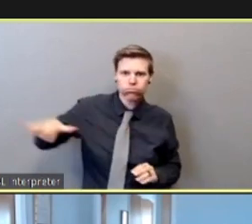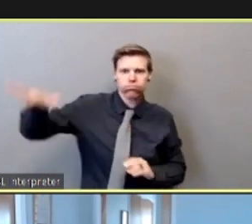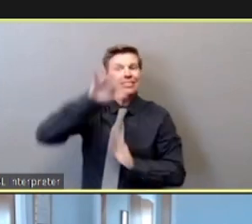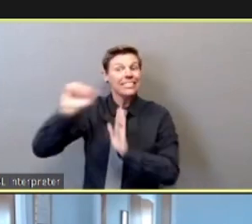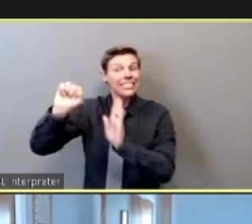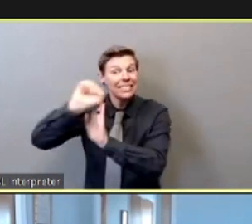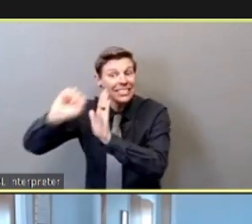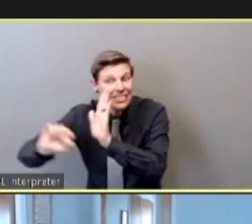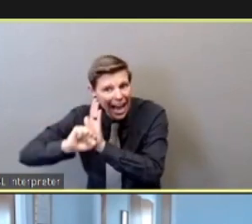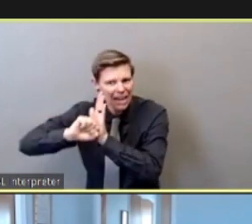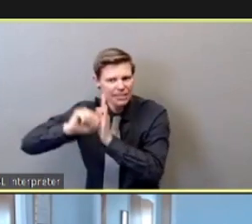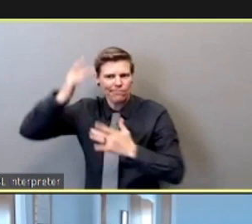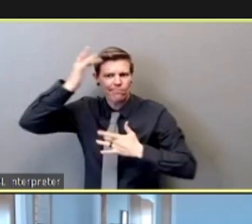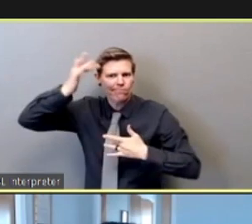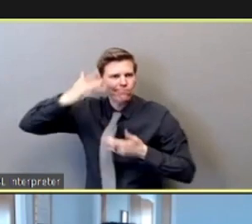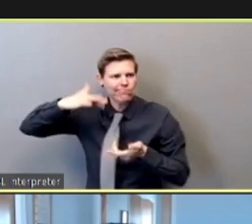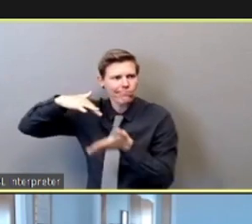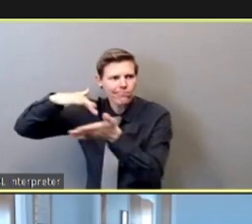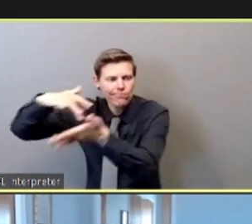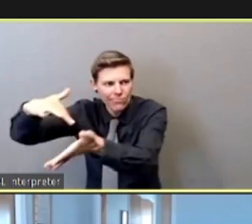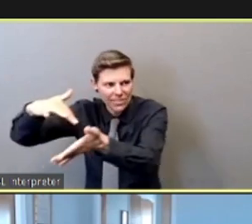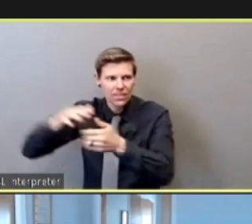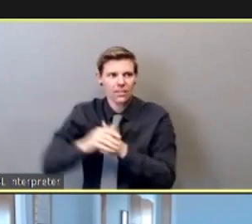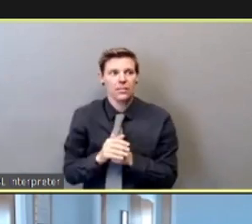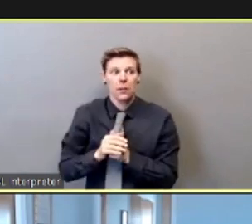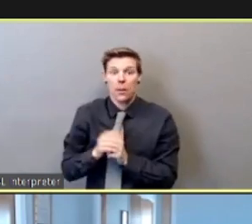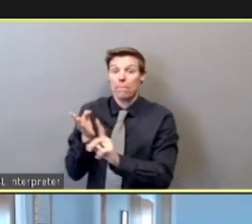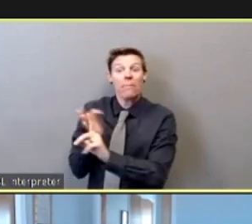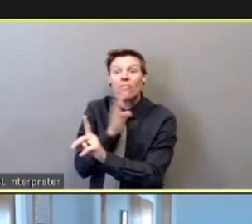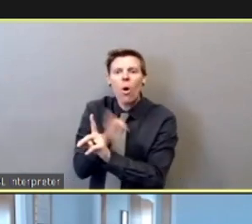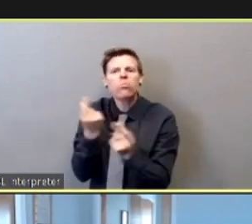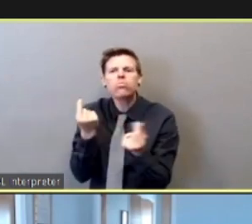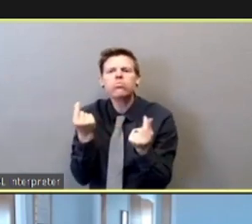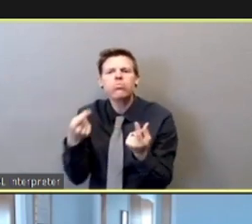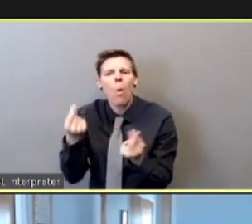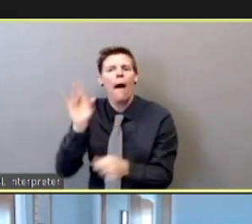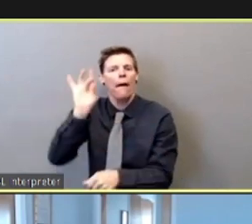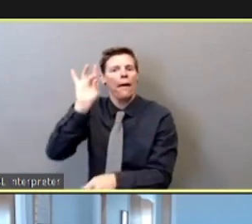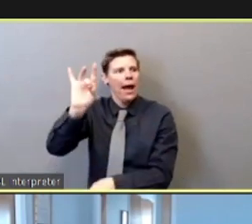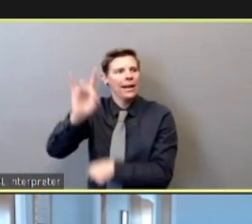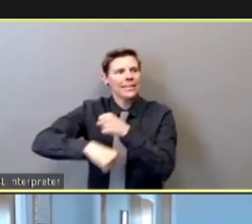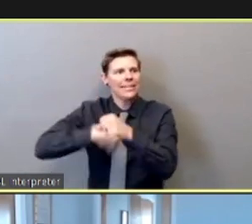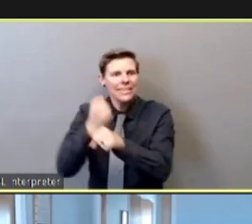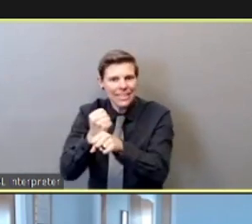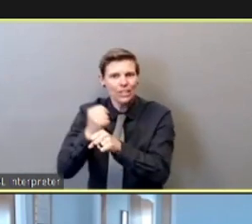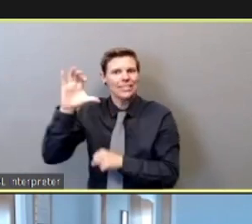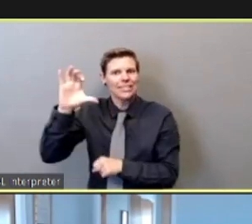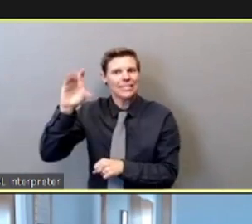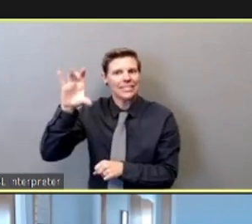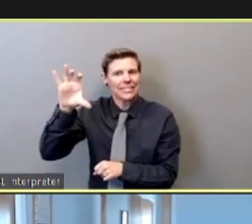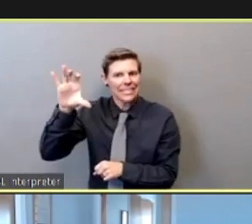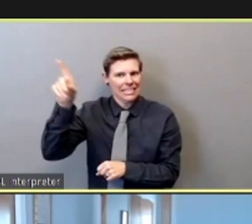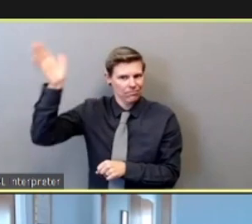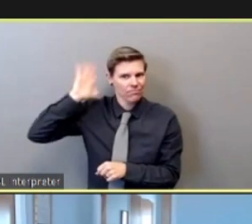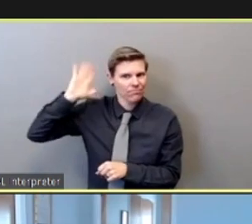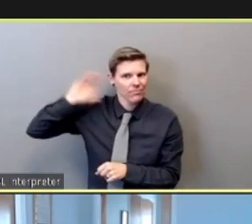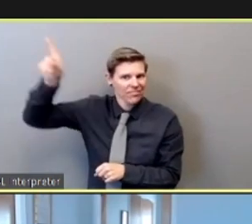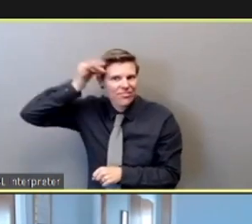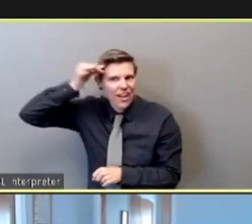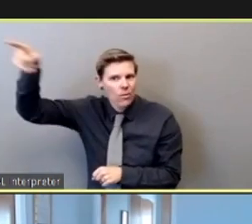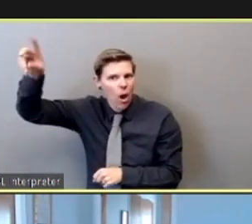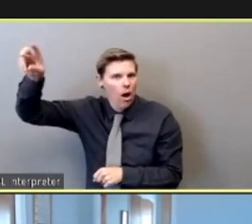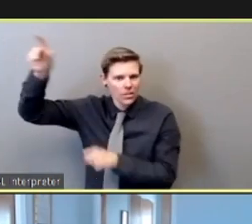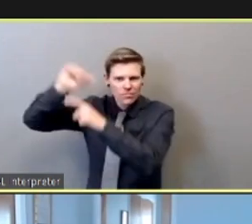8 years with the Centers for Disease Control and Prevention. She was trained in applied epidemiology as part of